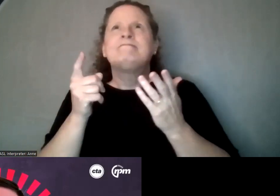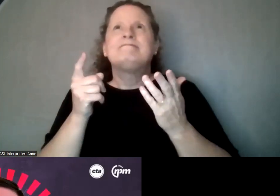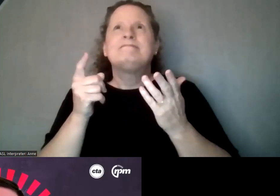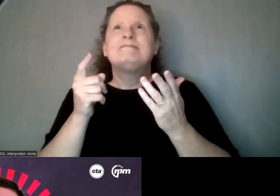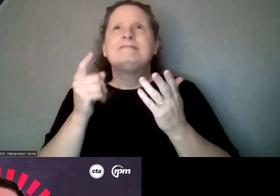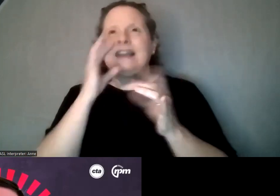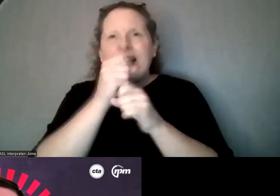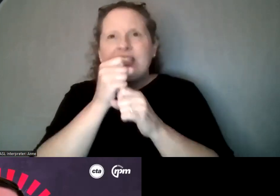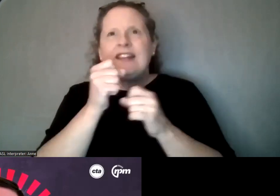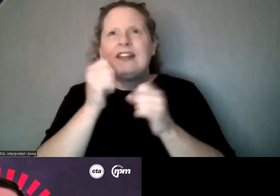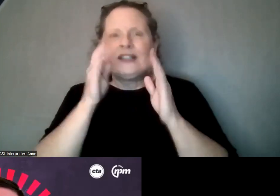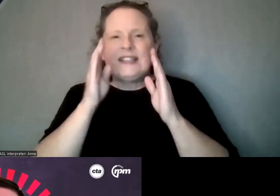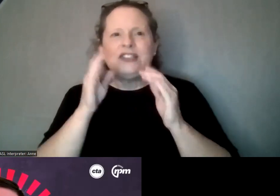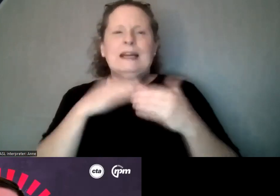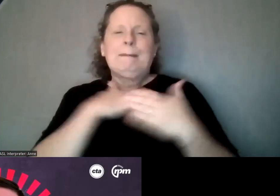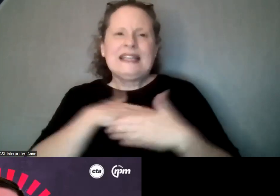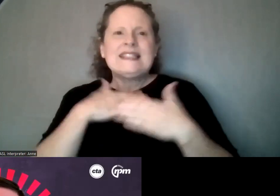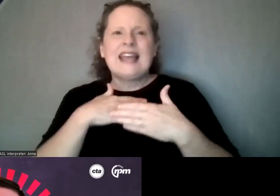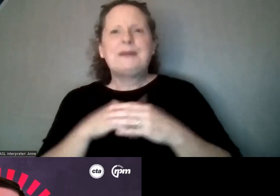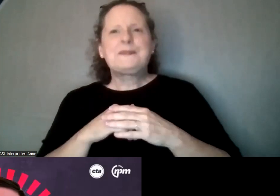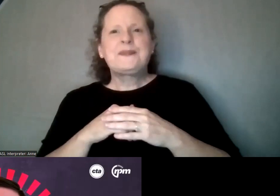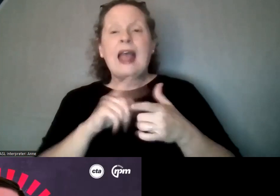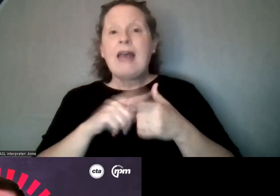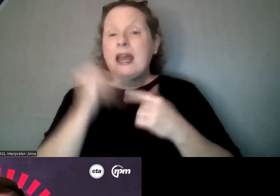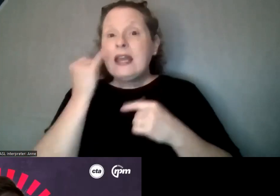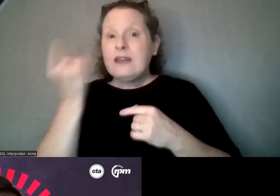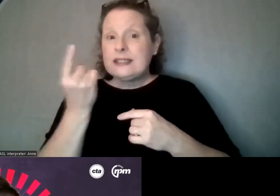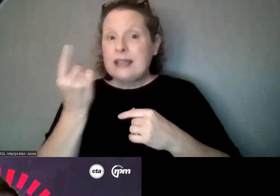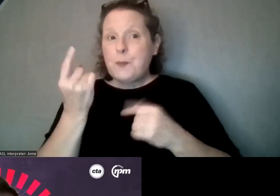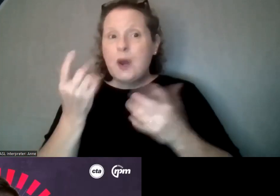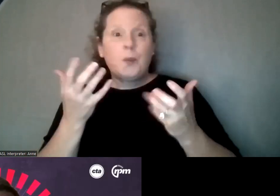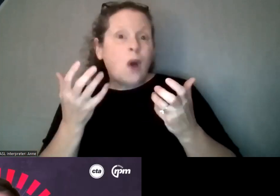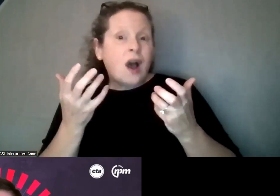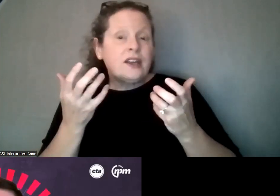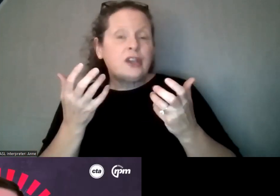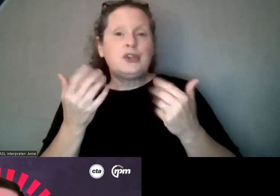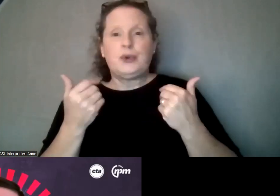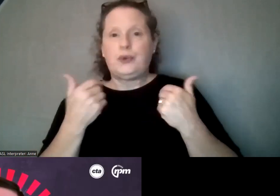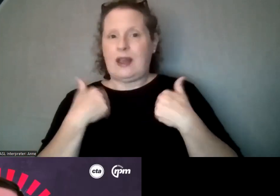catching, visually pleasing. And then if somebody wanted to have like a